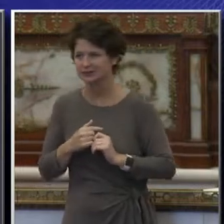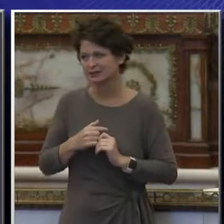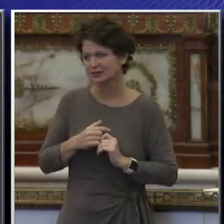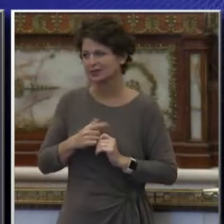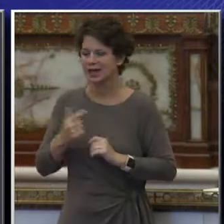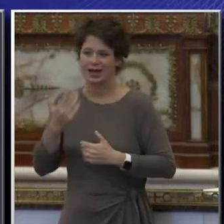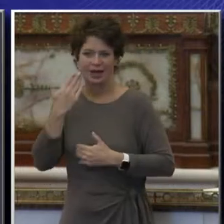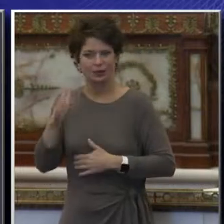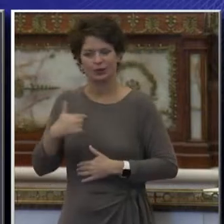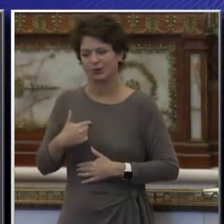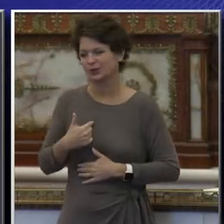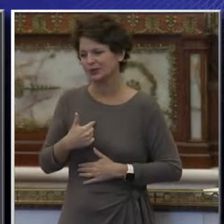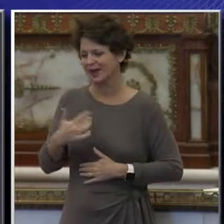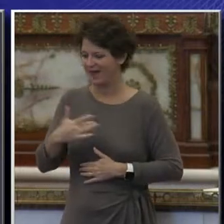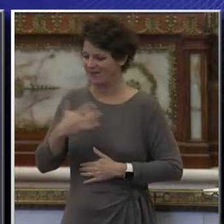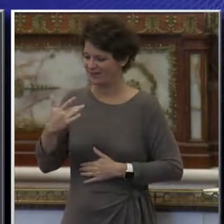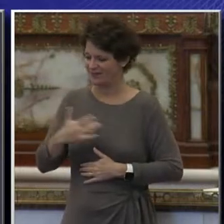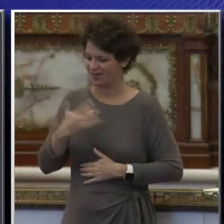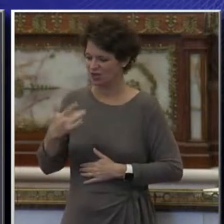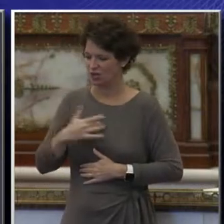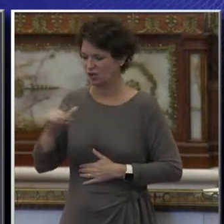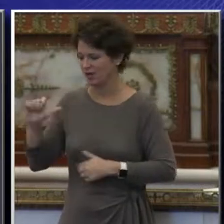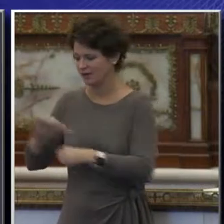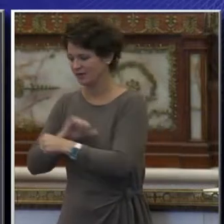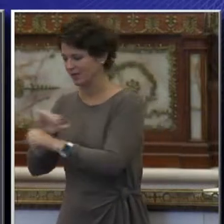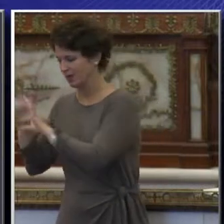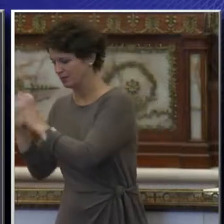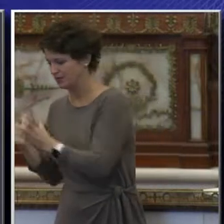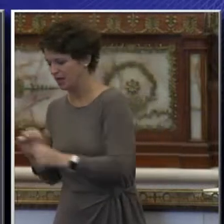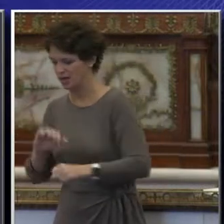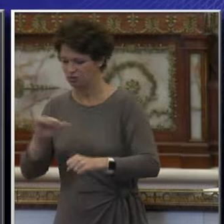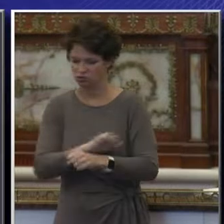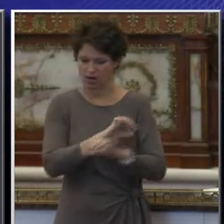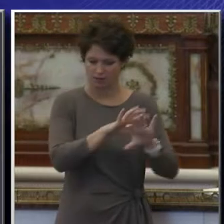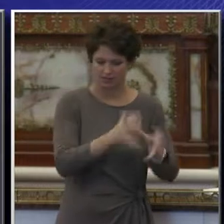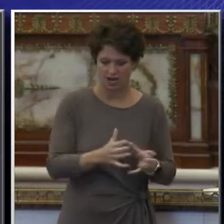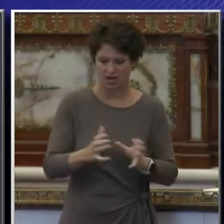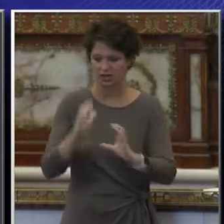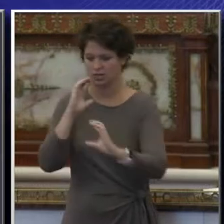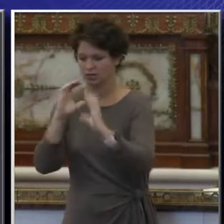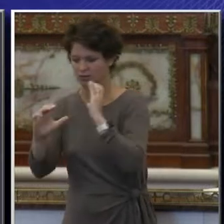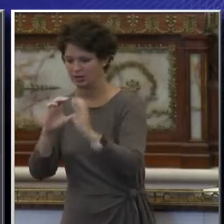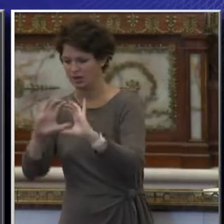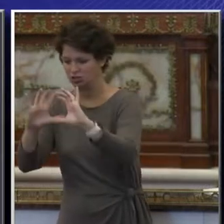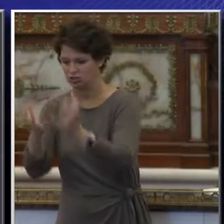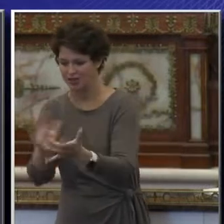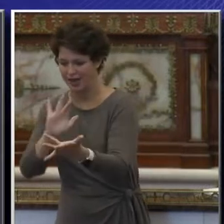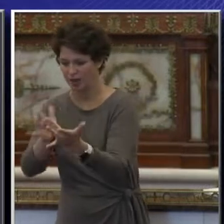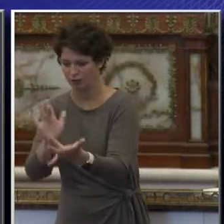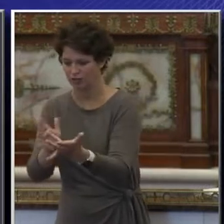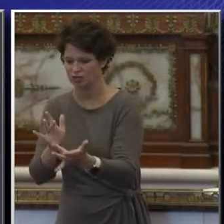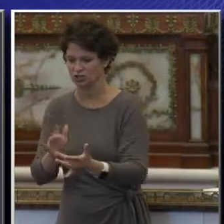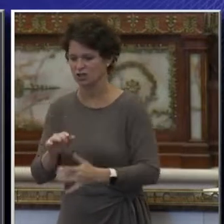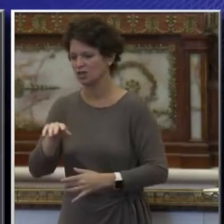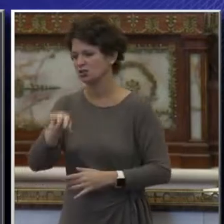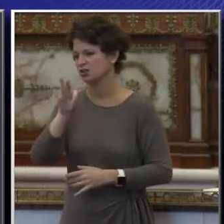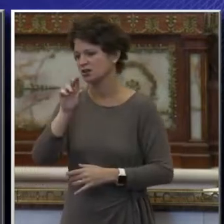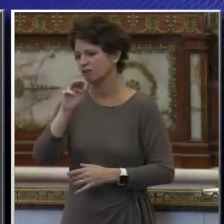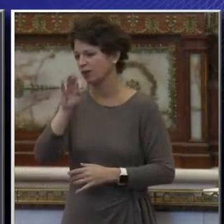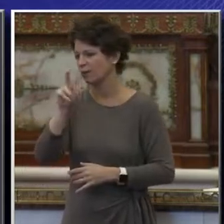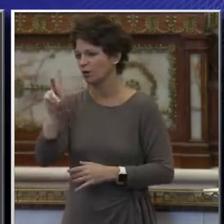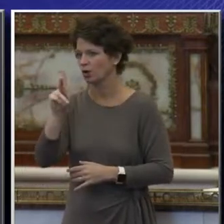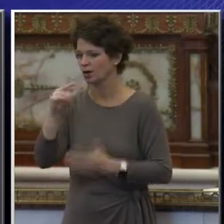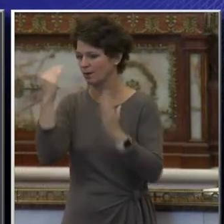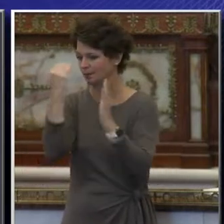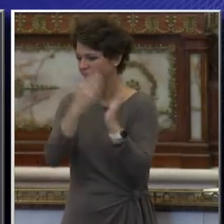I don't know. I just feel like on the labor side, on the job side, on the communications outreach, even a framework of what you propose